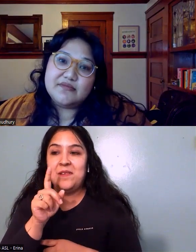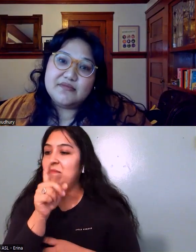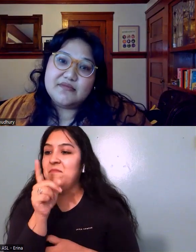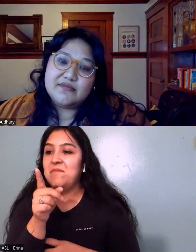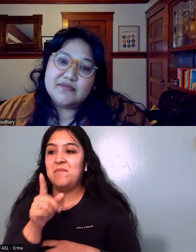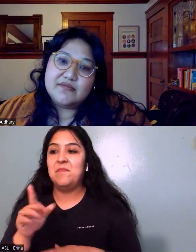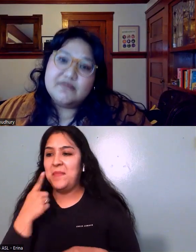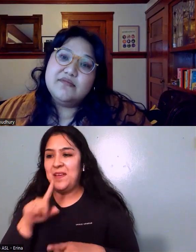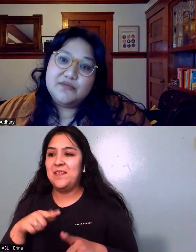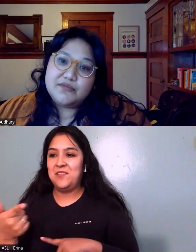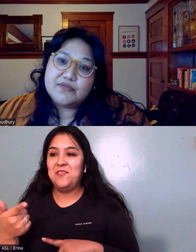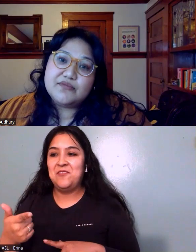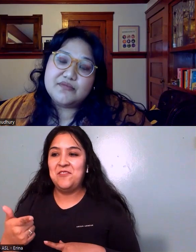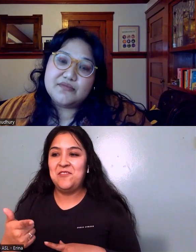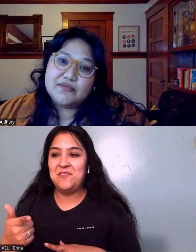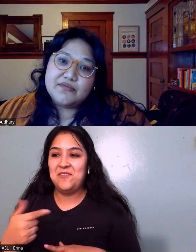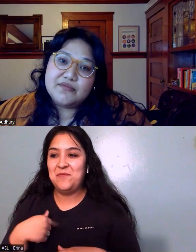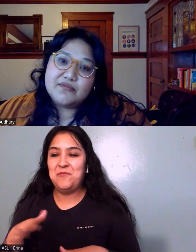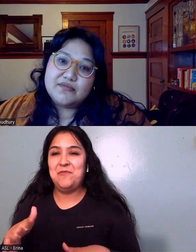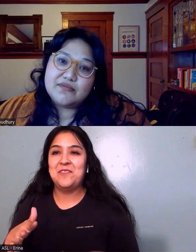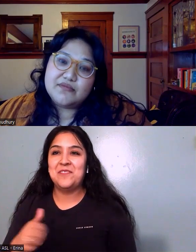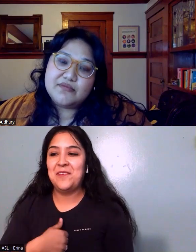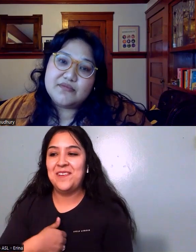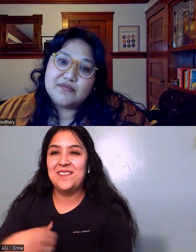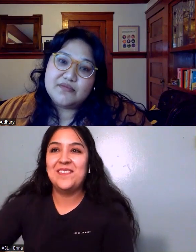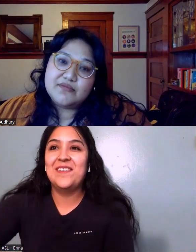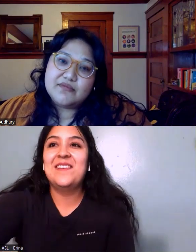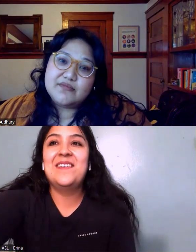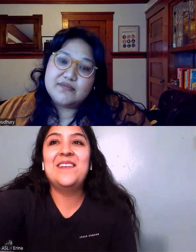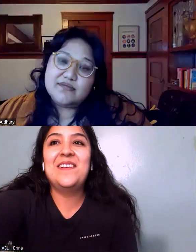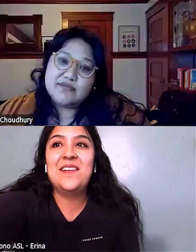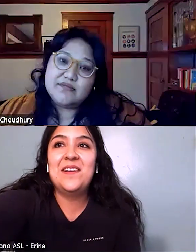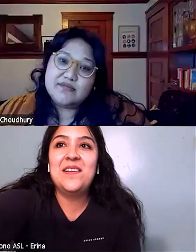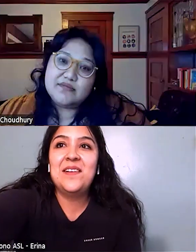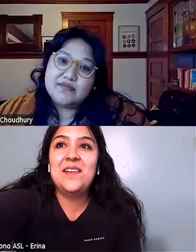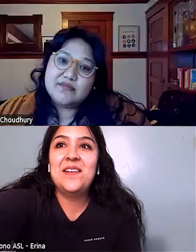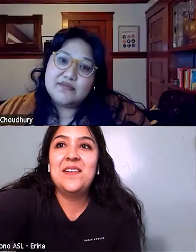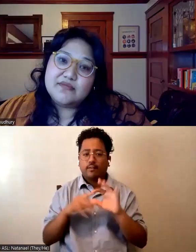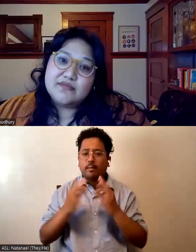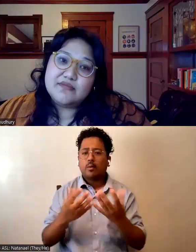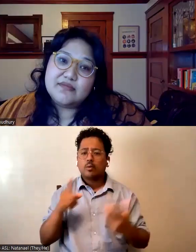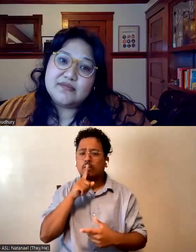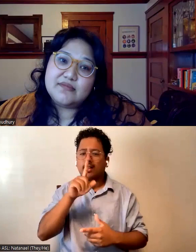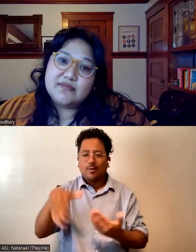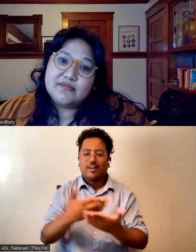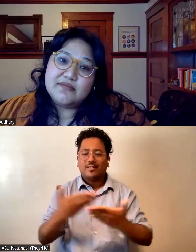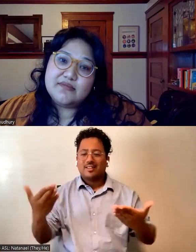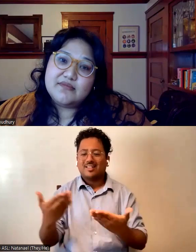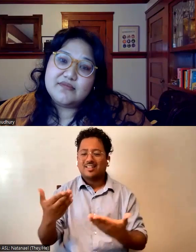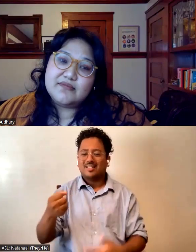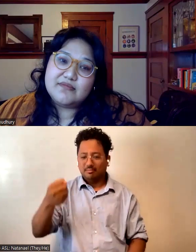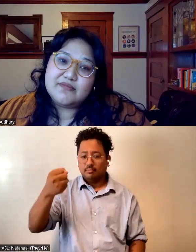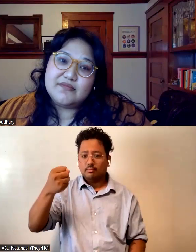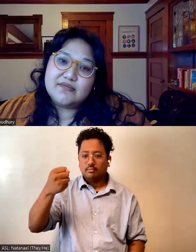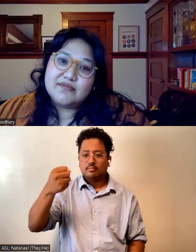different waves. My mom was one of the first families to arrive in the South in